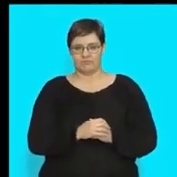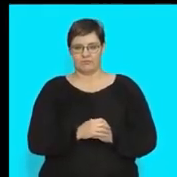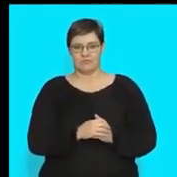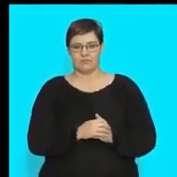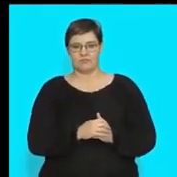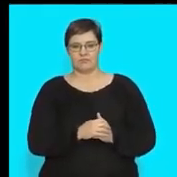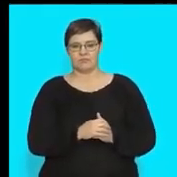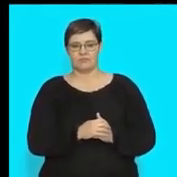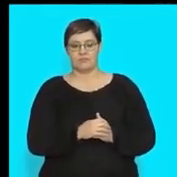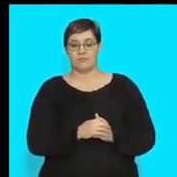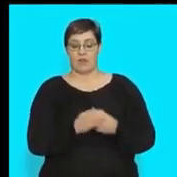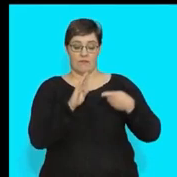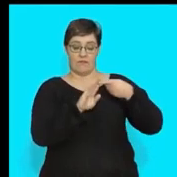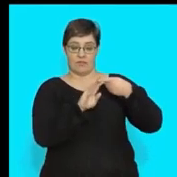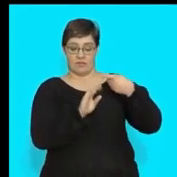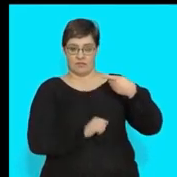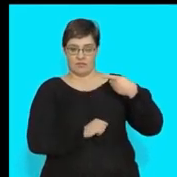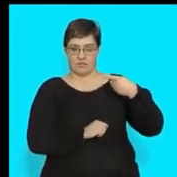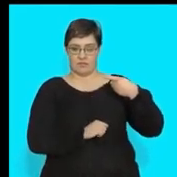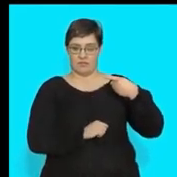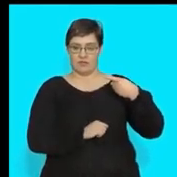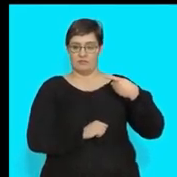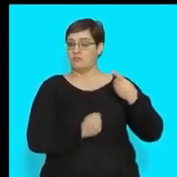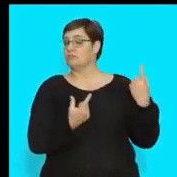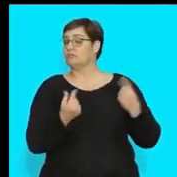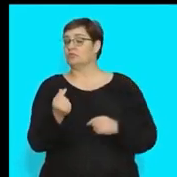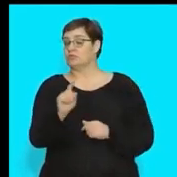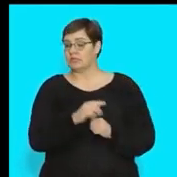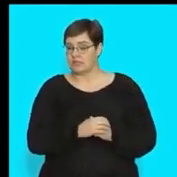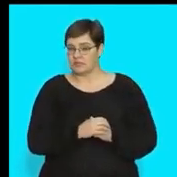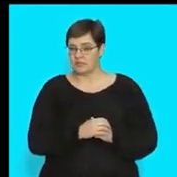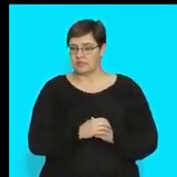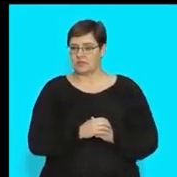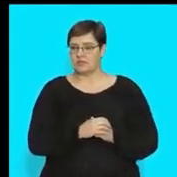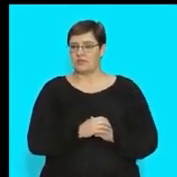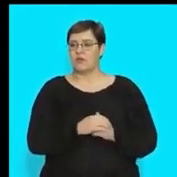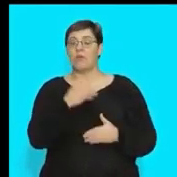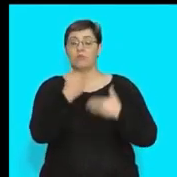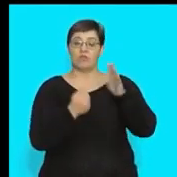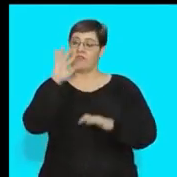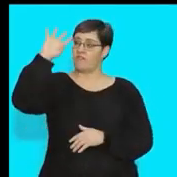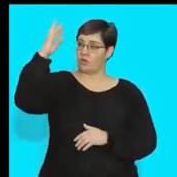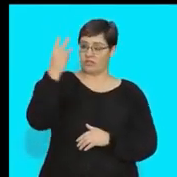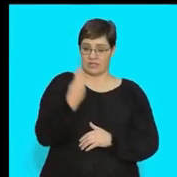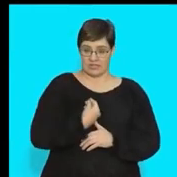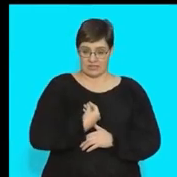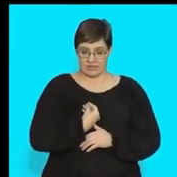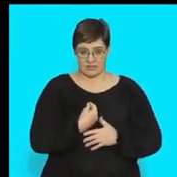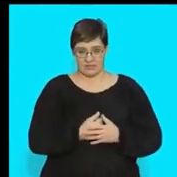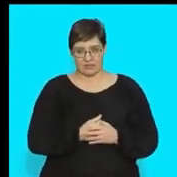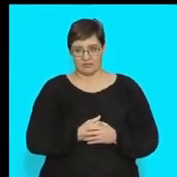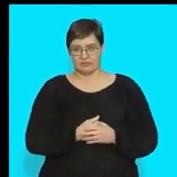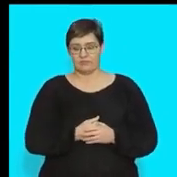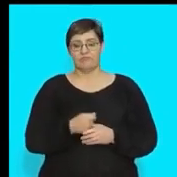Guys, the first thing that a leaf has to do, right, is the process of photosynthesis. Now, this